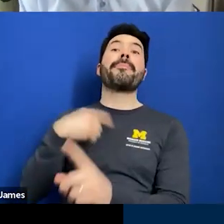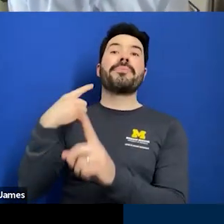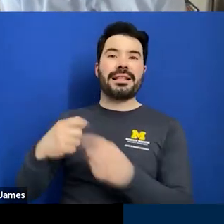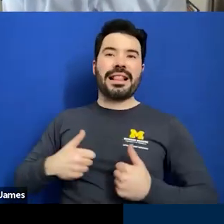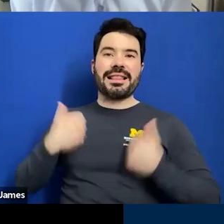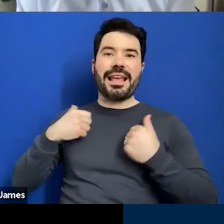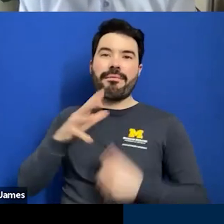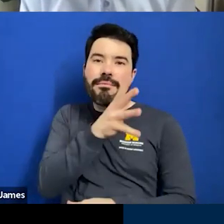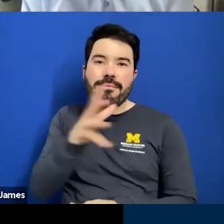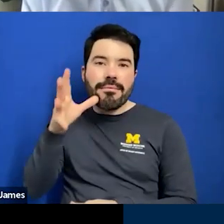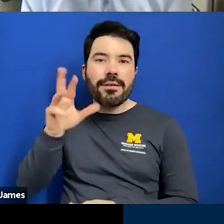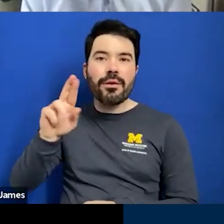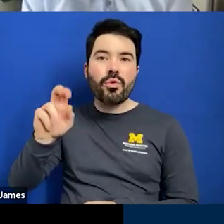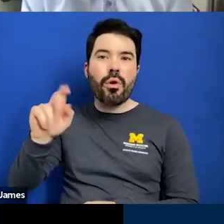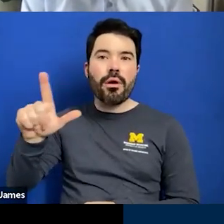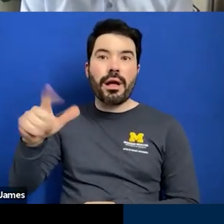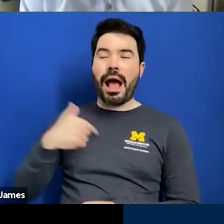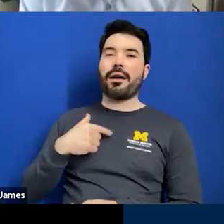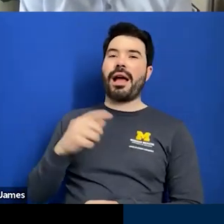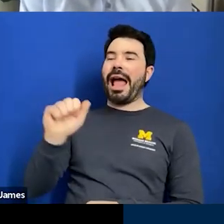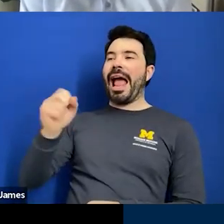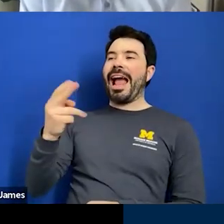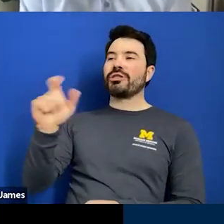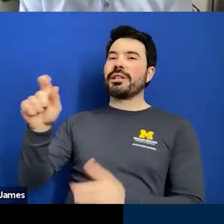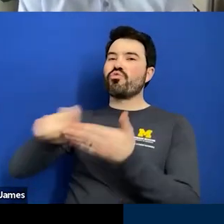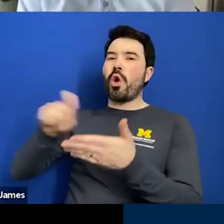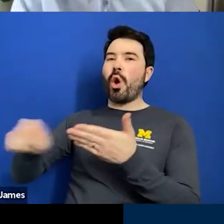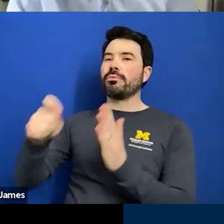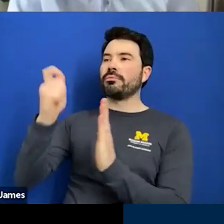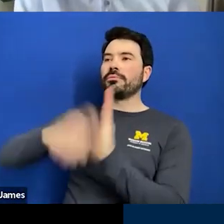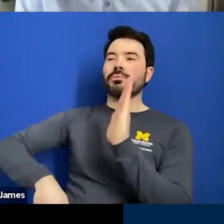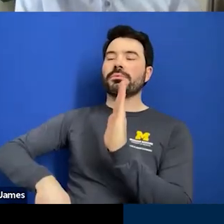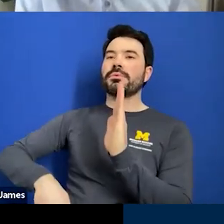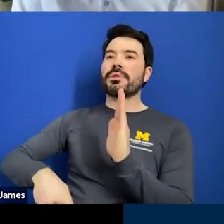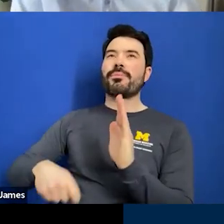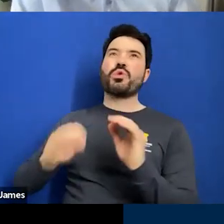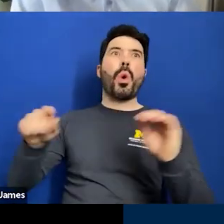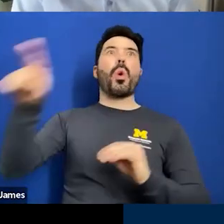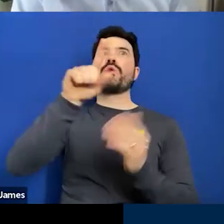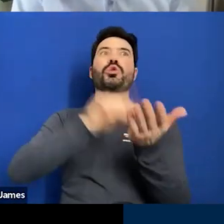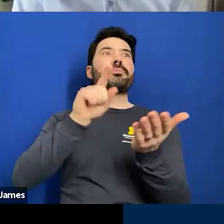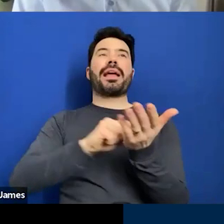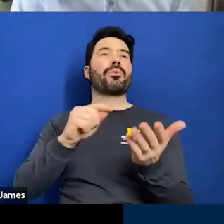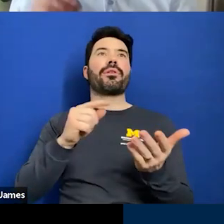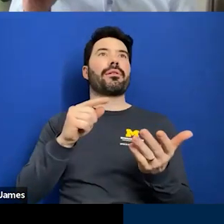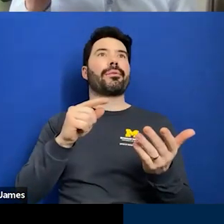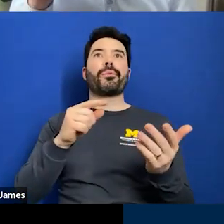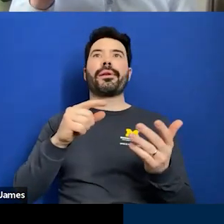and none of the papers would pick it up. It was reviewed by a Pulitzer Prize finalist.